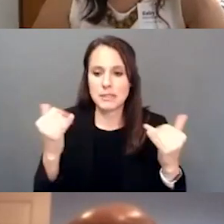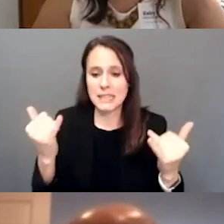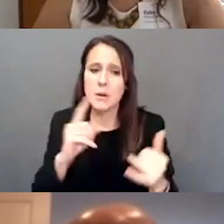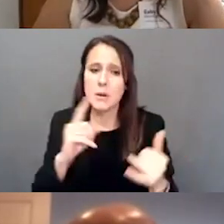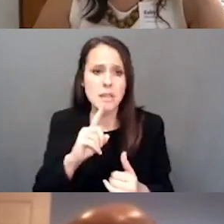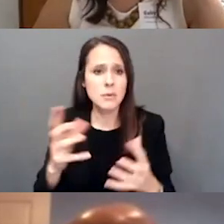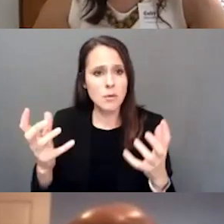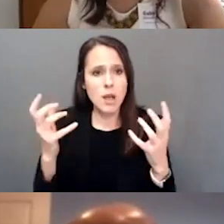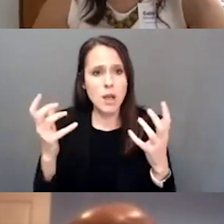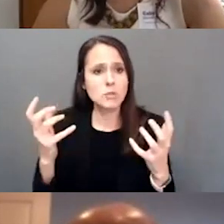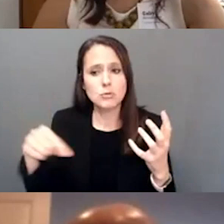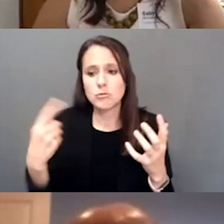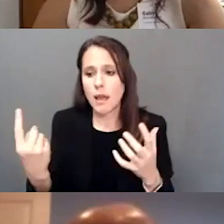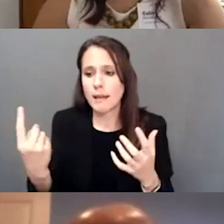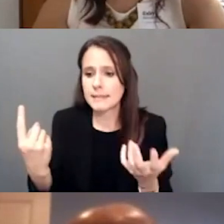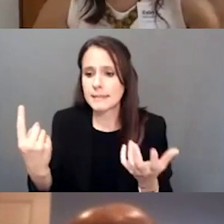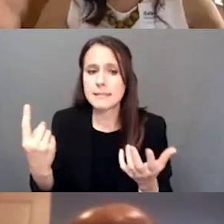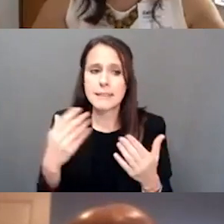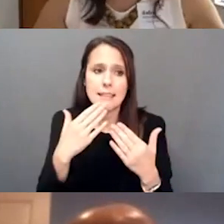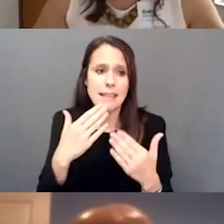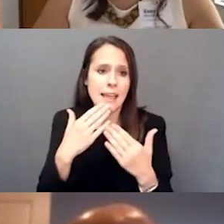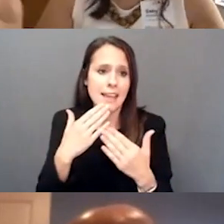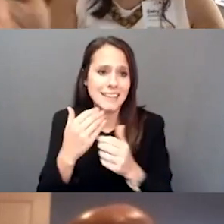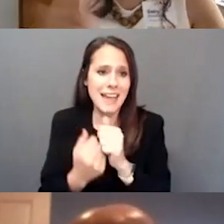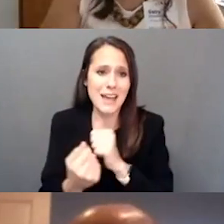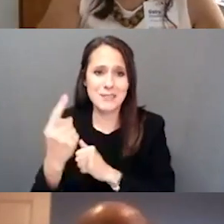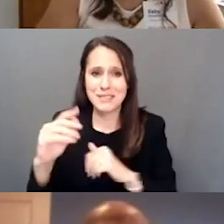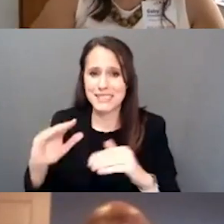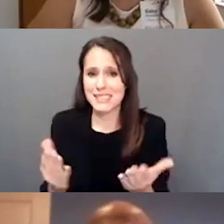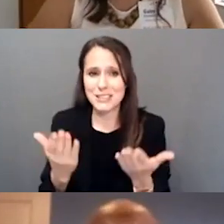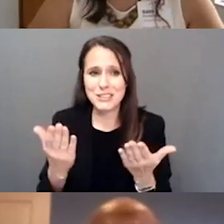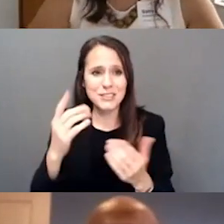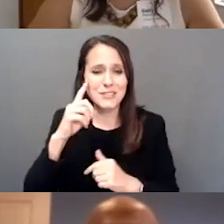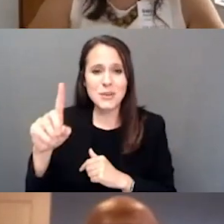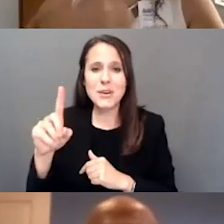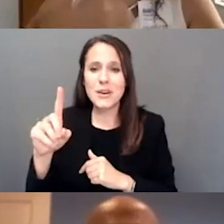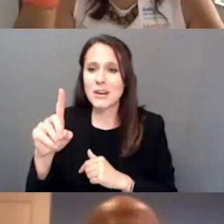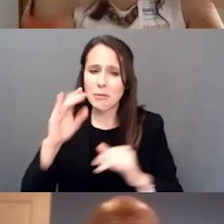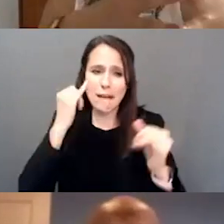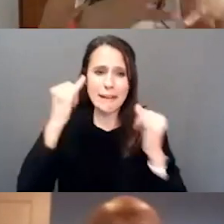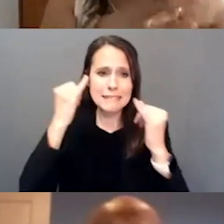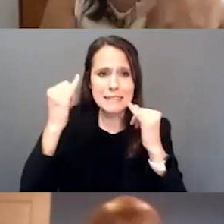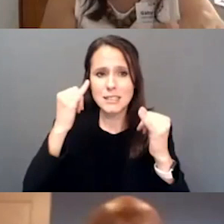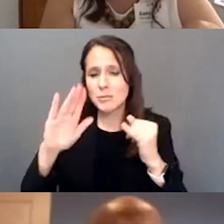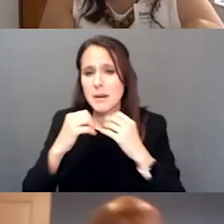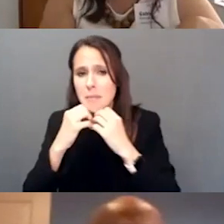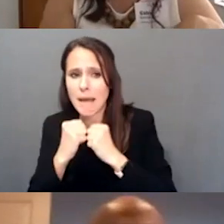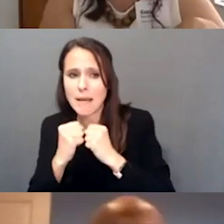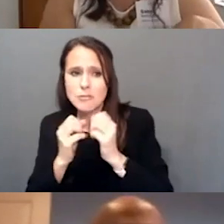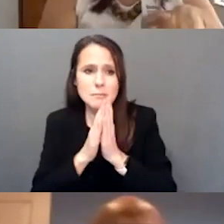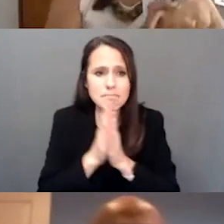to just thank everyone here for their ideas, their passion, their